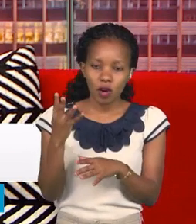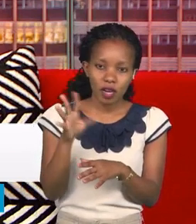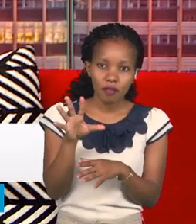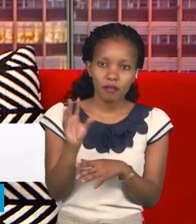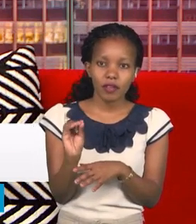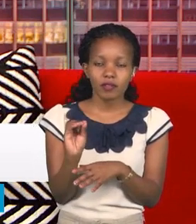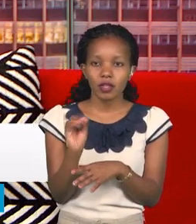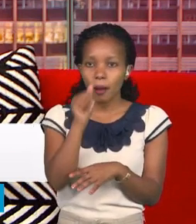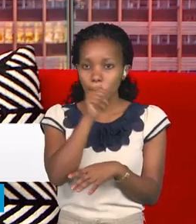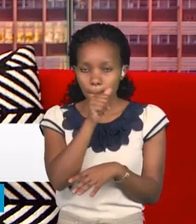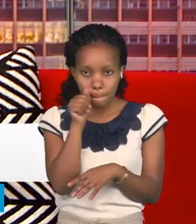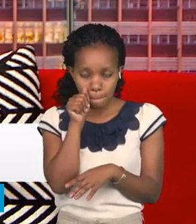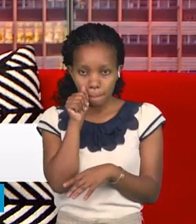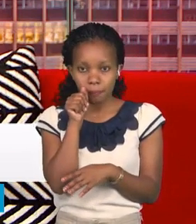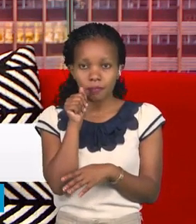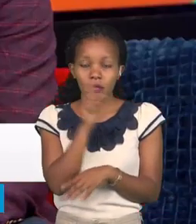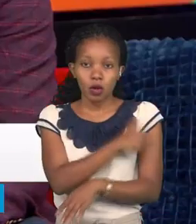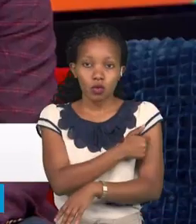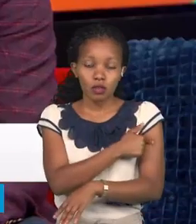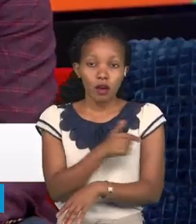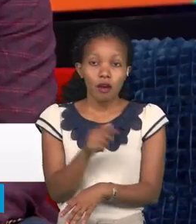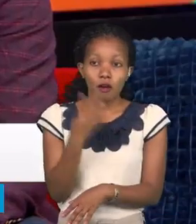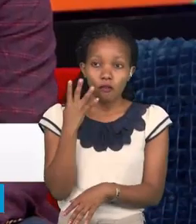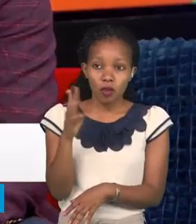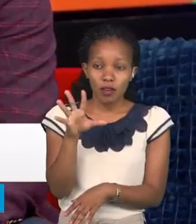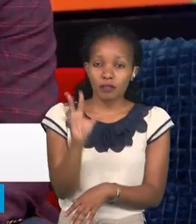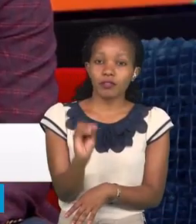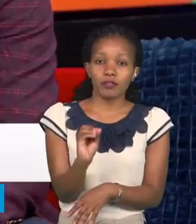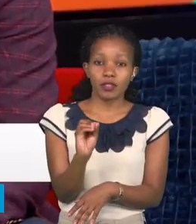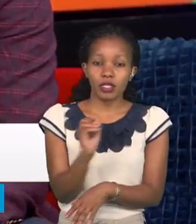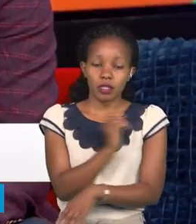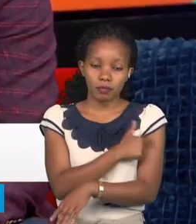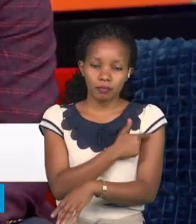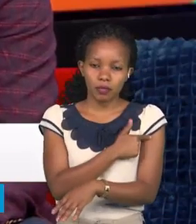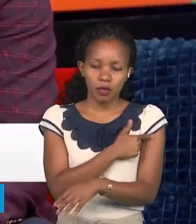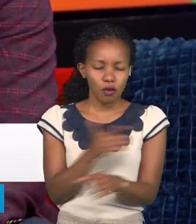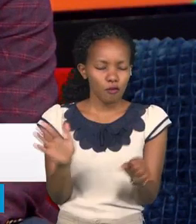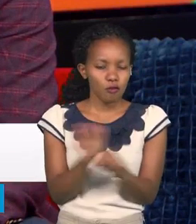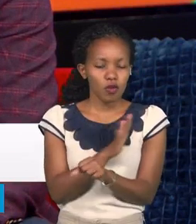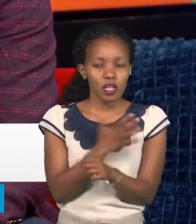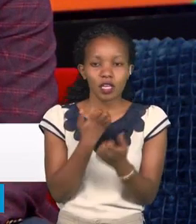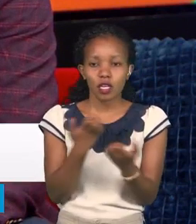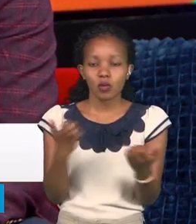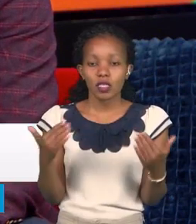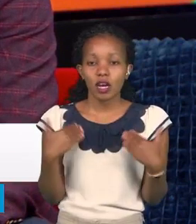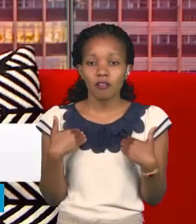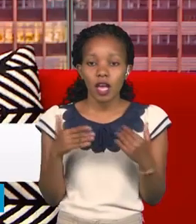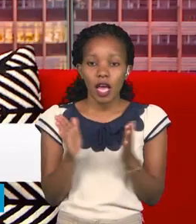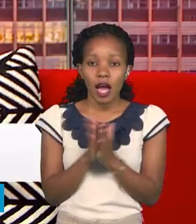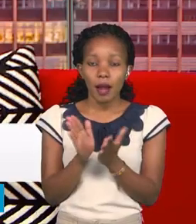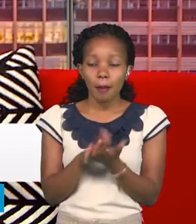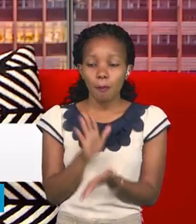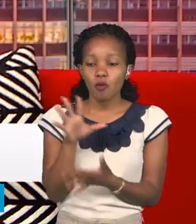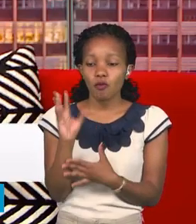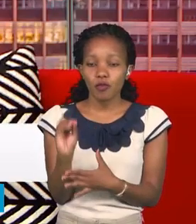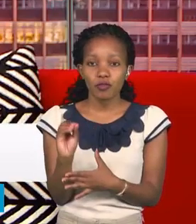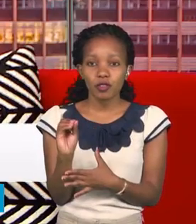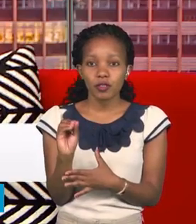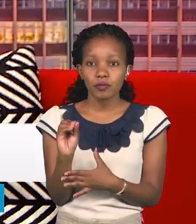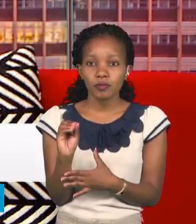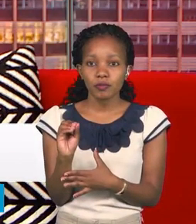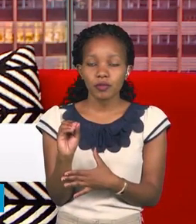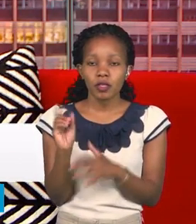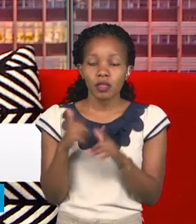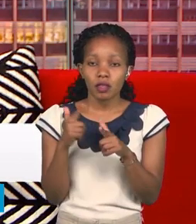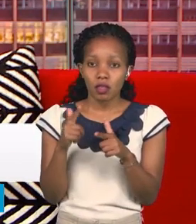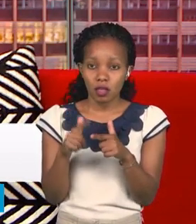450 private hospitals. Wow. 450 well private equipped. Hospitals, well-equipped, okay. right? Uh-huh. And more than 50 of them are JCI